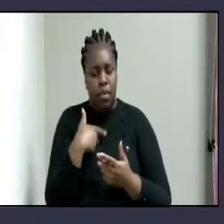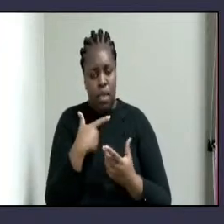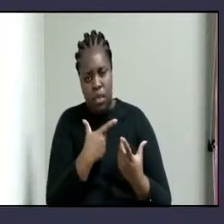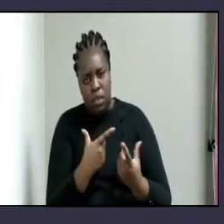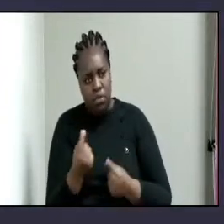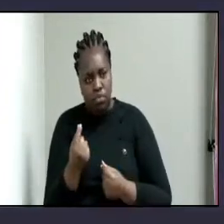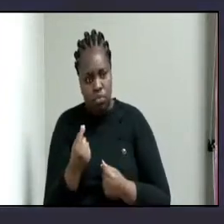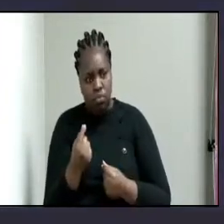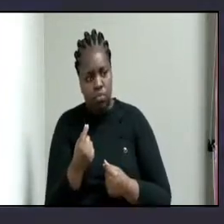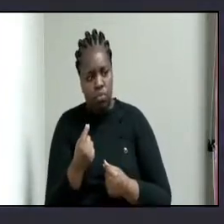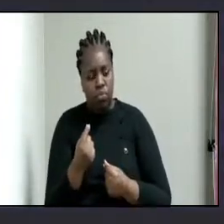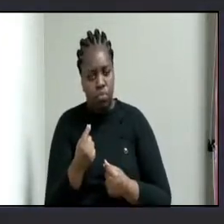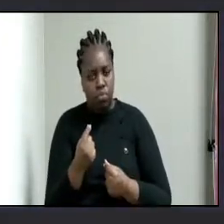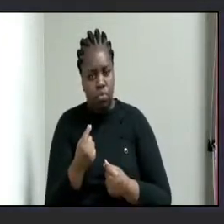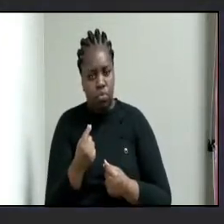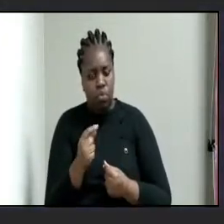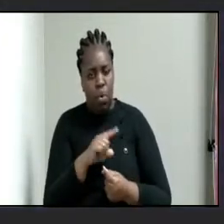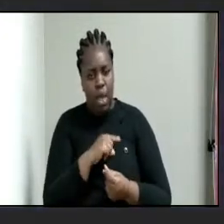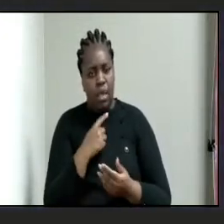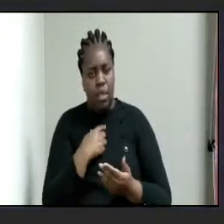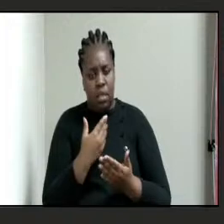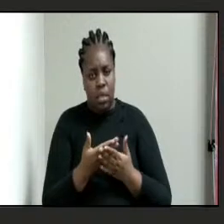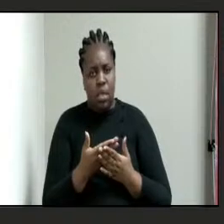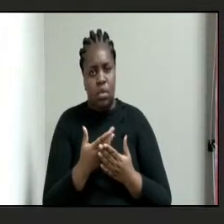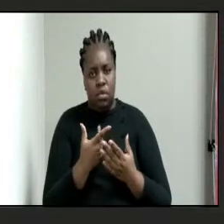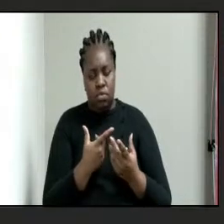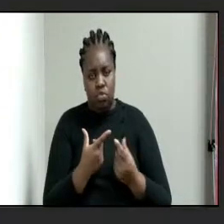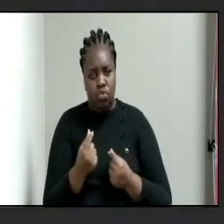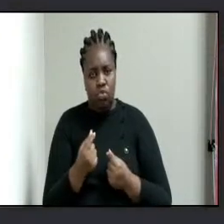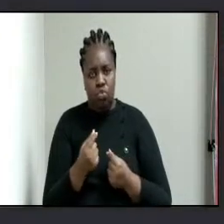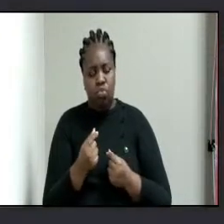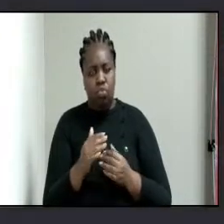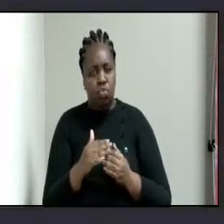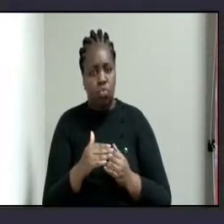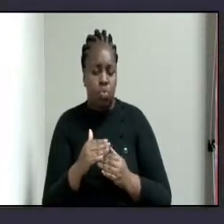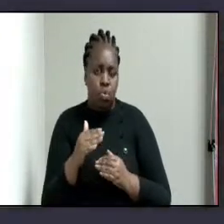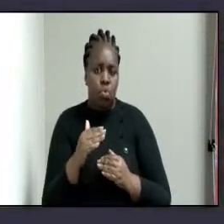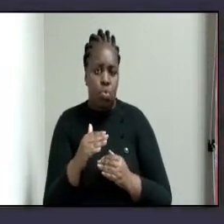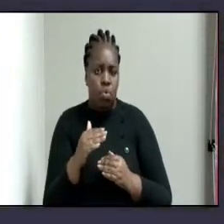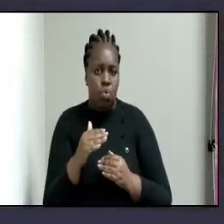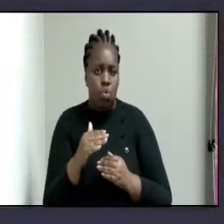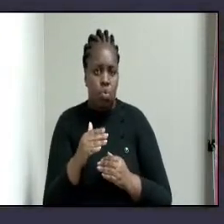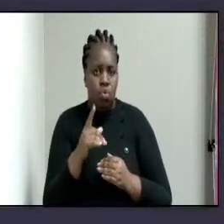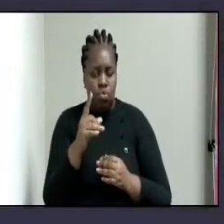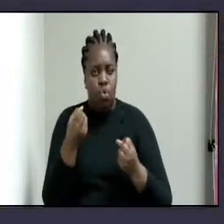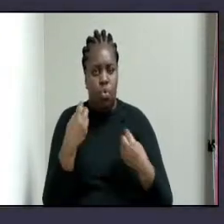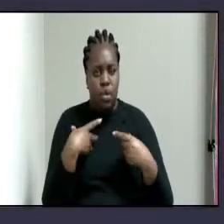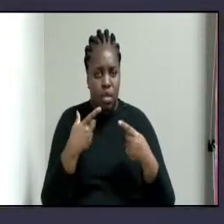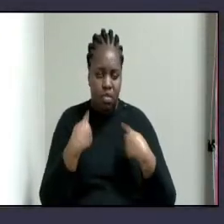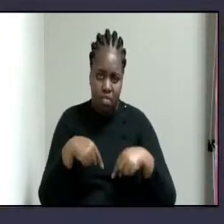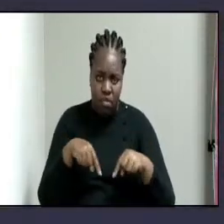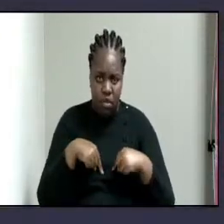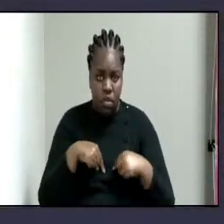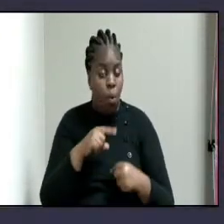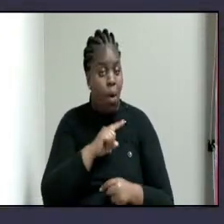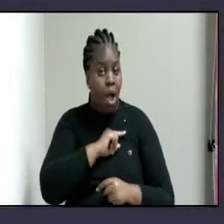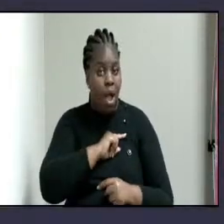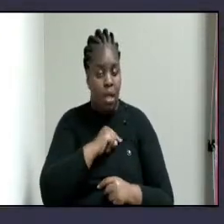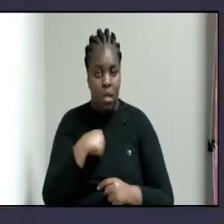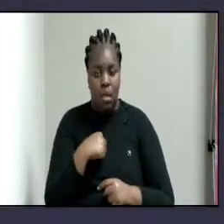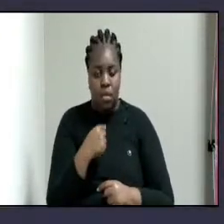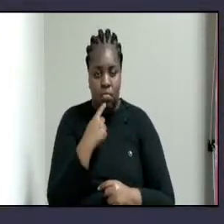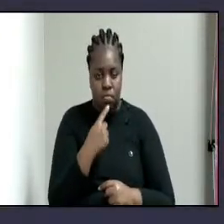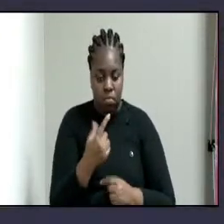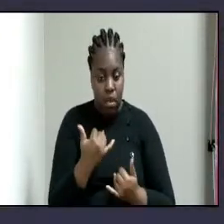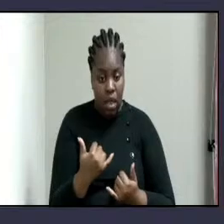the citizens, so that at least we can mitigate this perhaps dilemma that you just bring to the fore? Because I can tell you